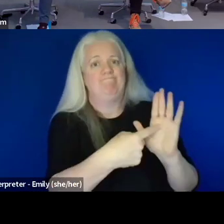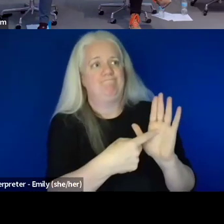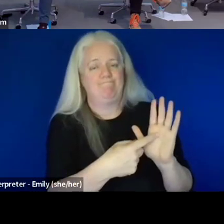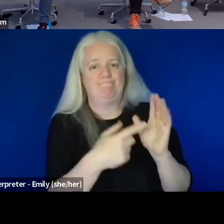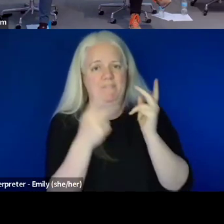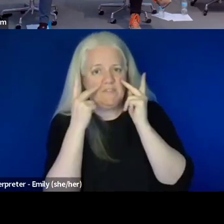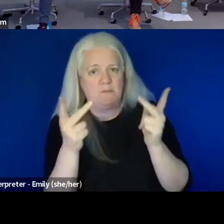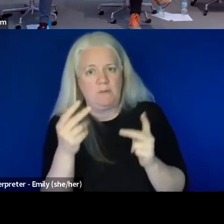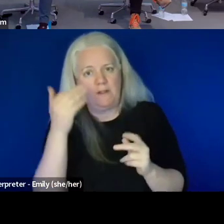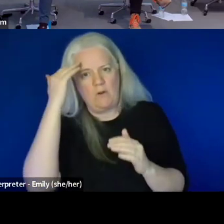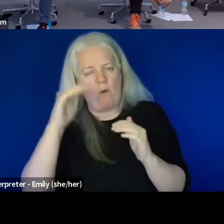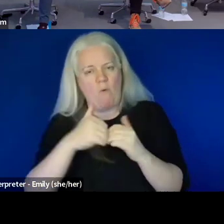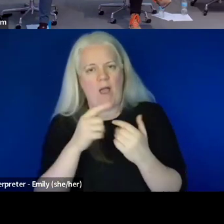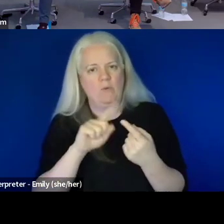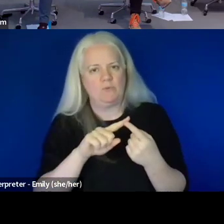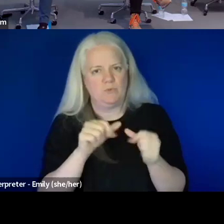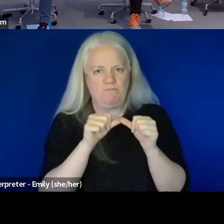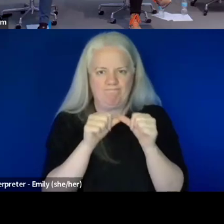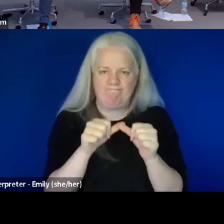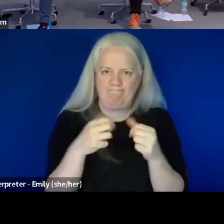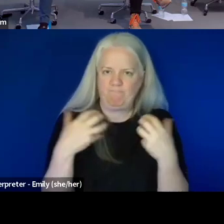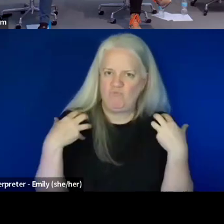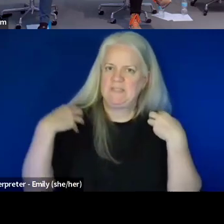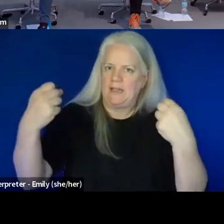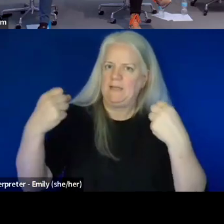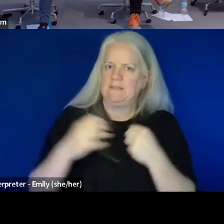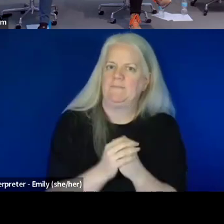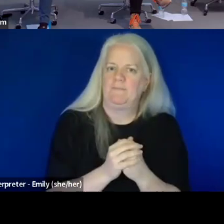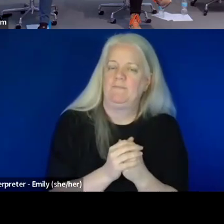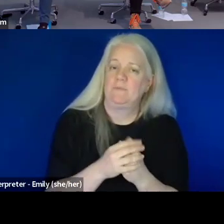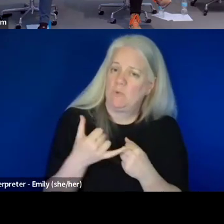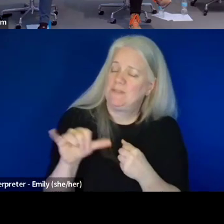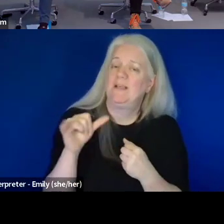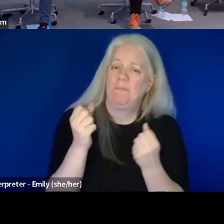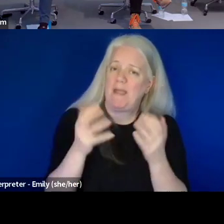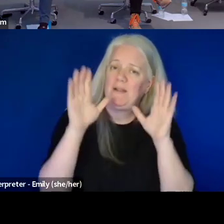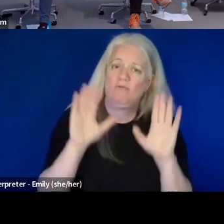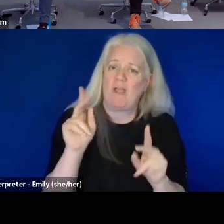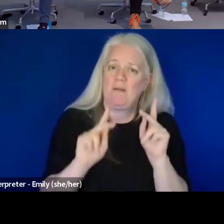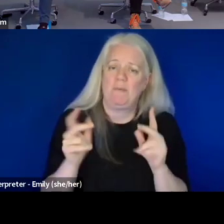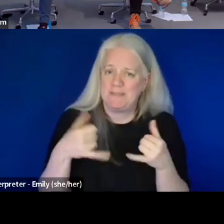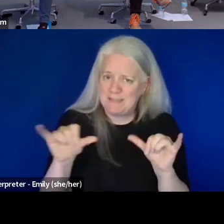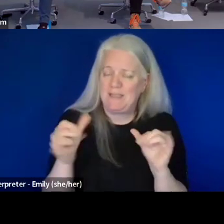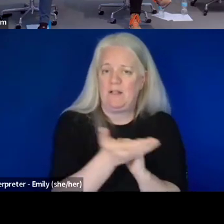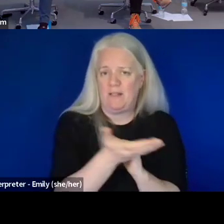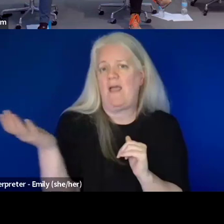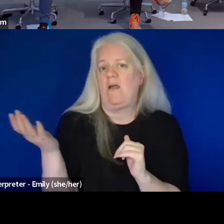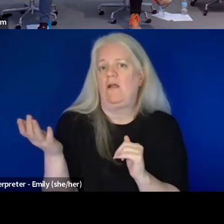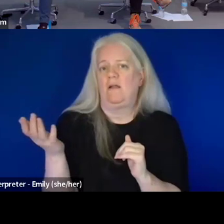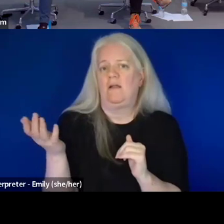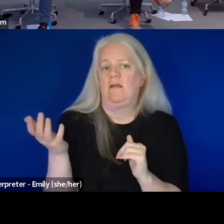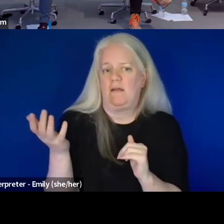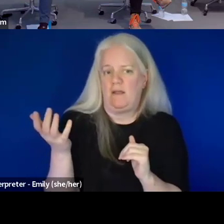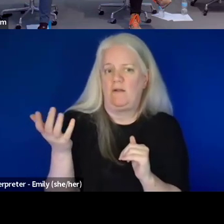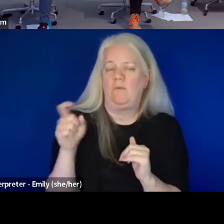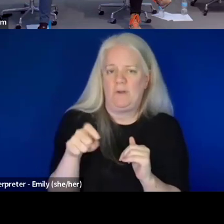how to be resilient. And so, as Elie said, there's still a lot of really great people there. And why this is so important is how do we continue to provide those